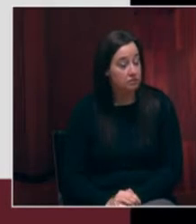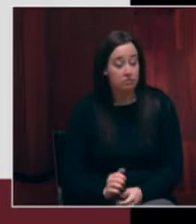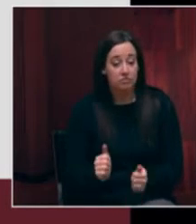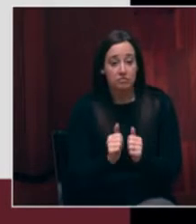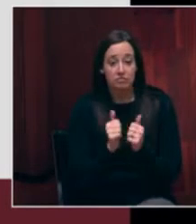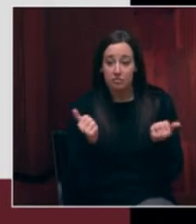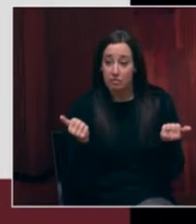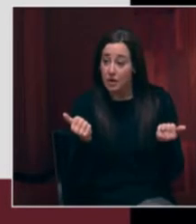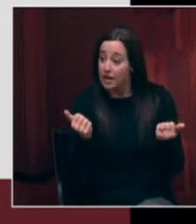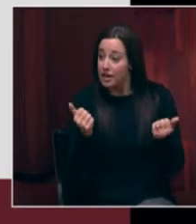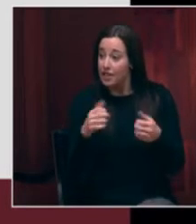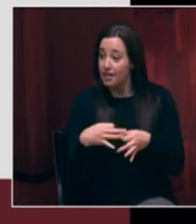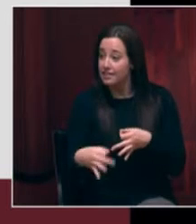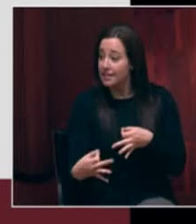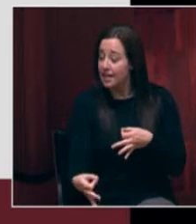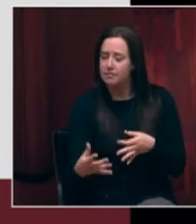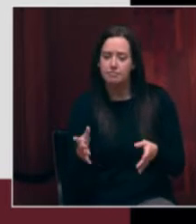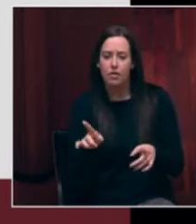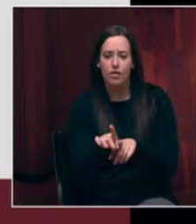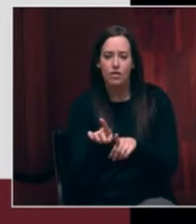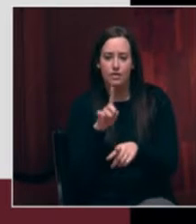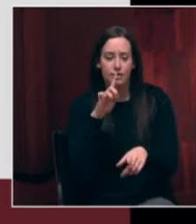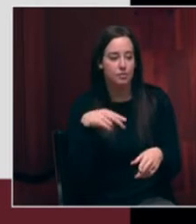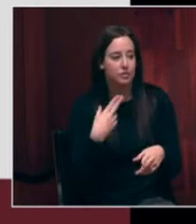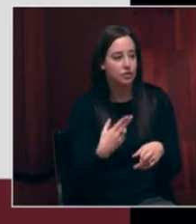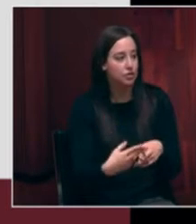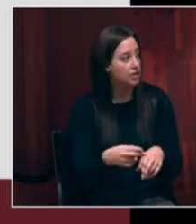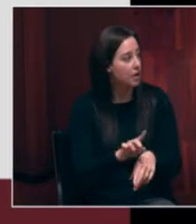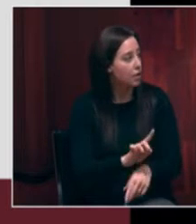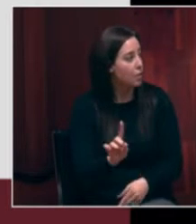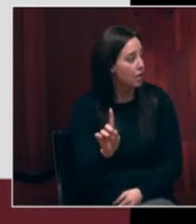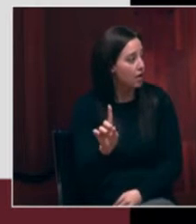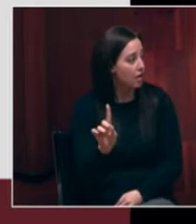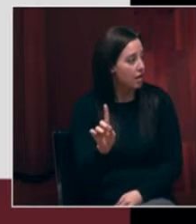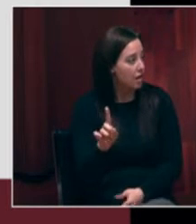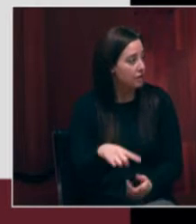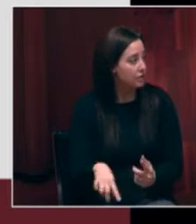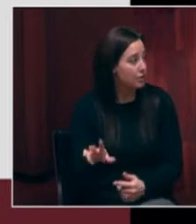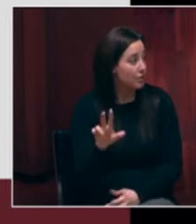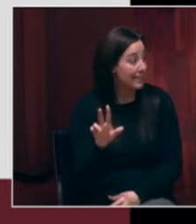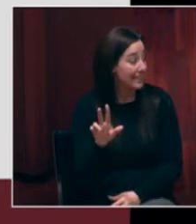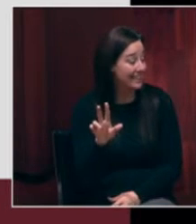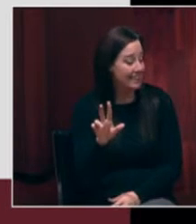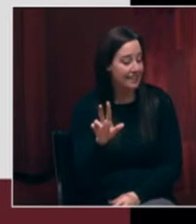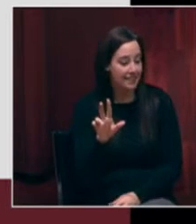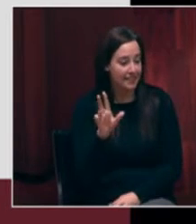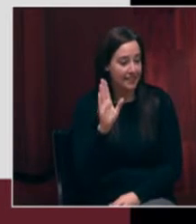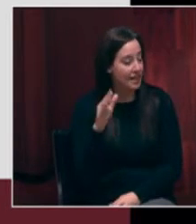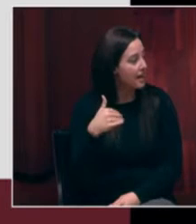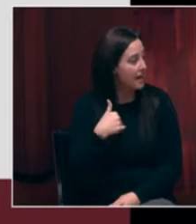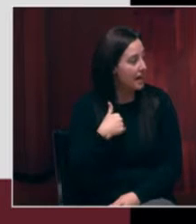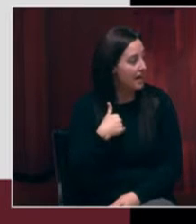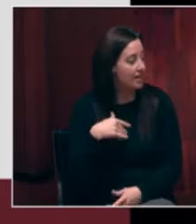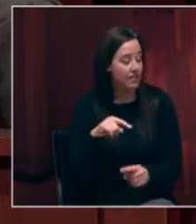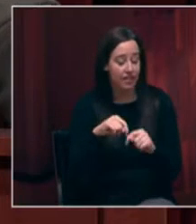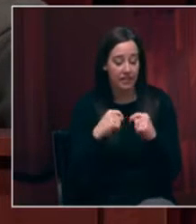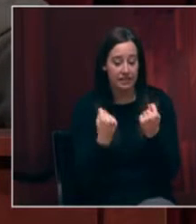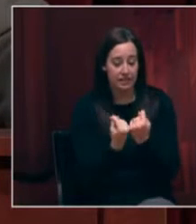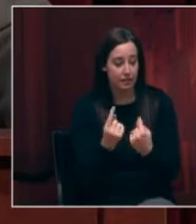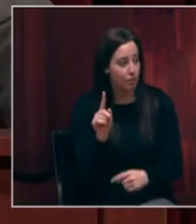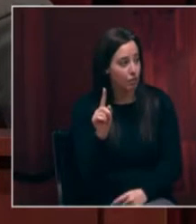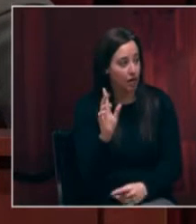ado, let me mention this also. At 1 o'clock, 1 to 3 o'clock, will be the Appraisal Team 1 meeting for